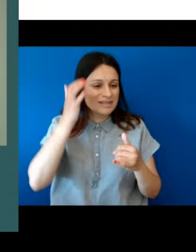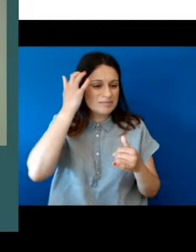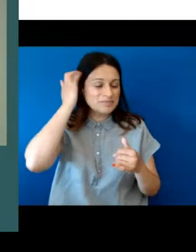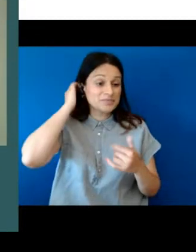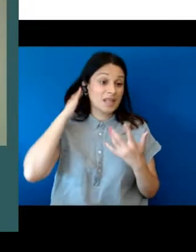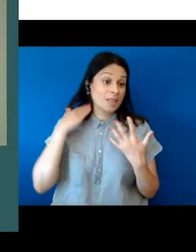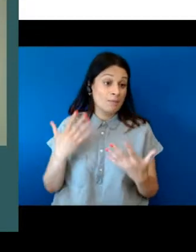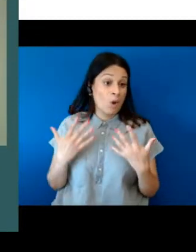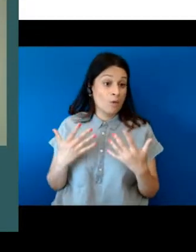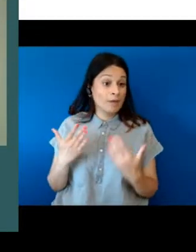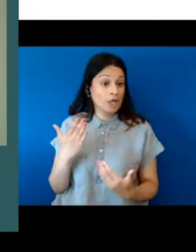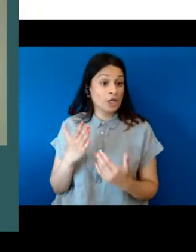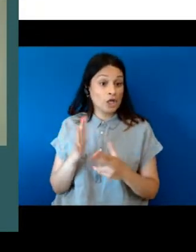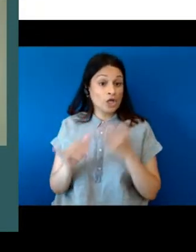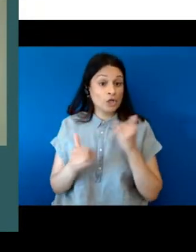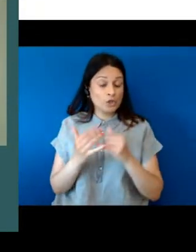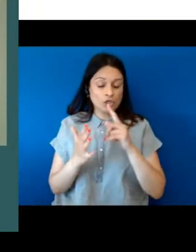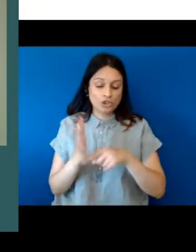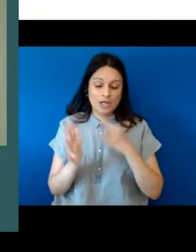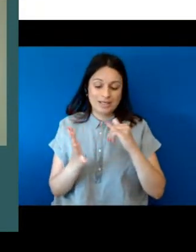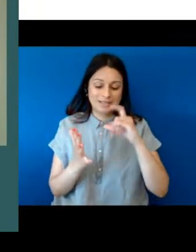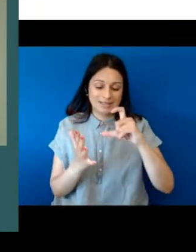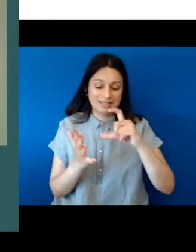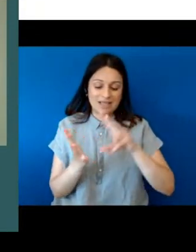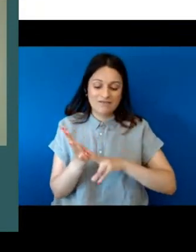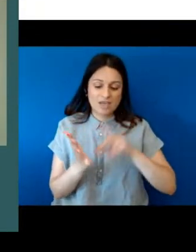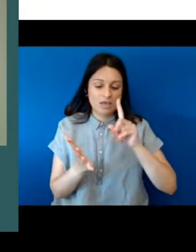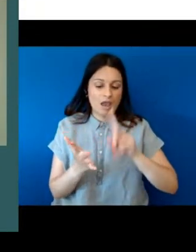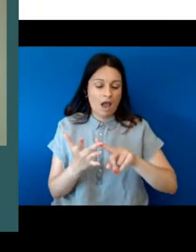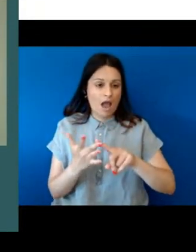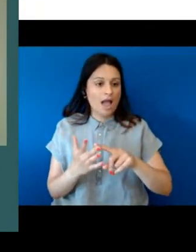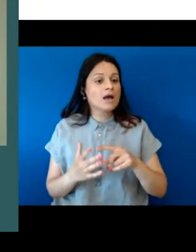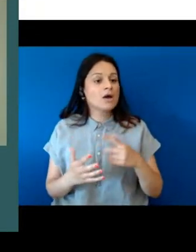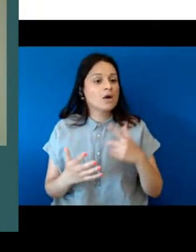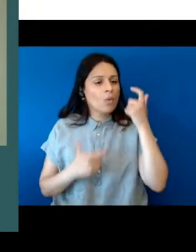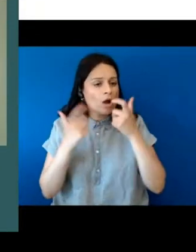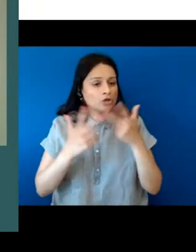the JCVI to make a decision on 12 to 15-year-olds.